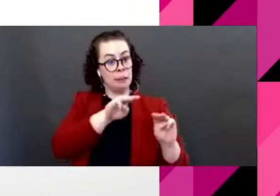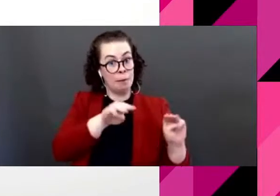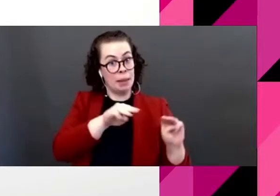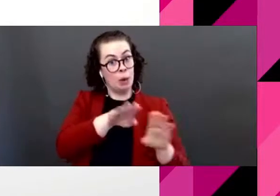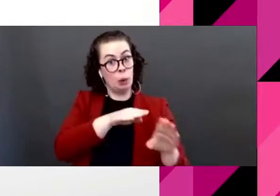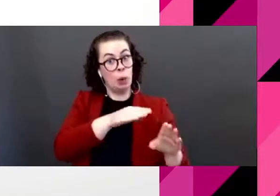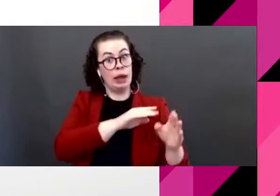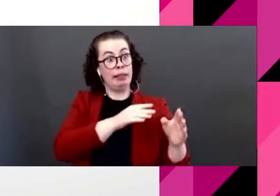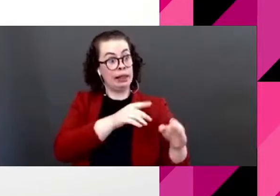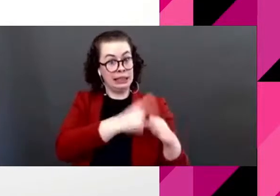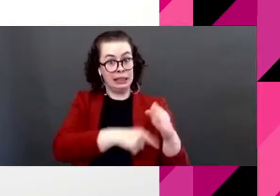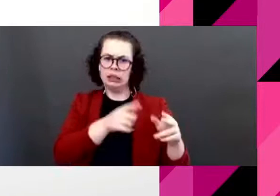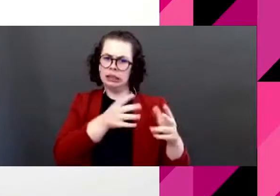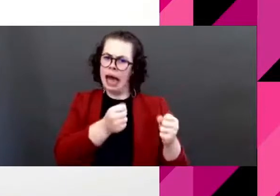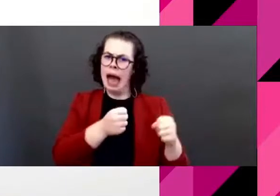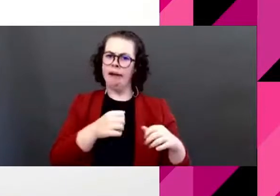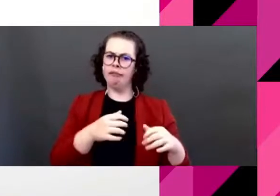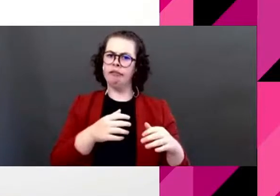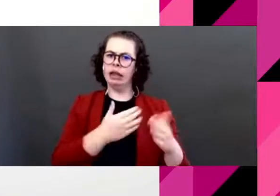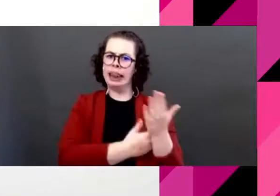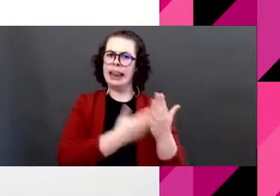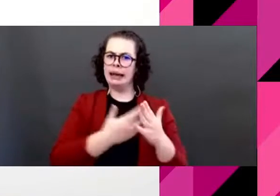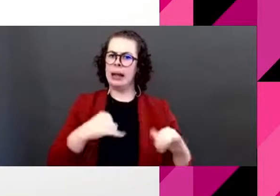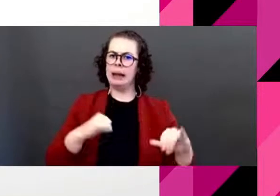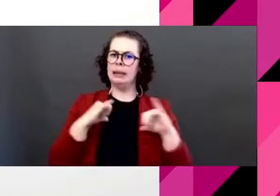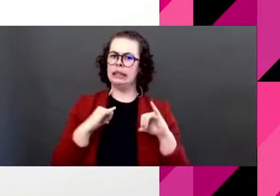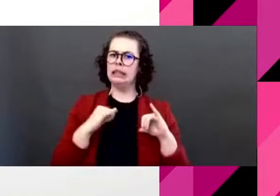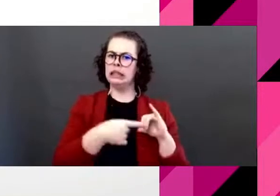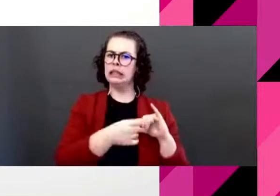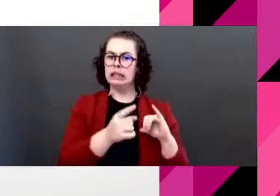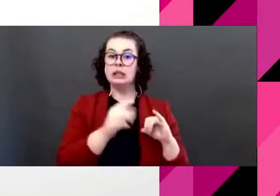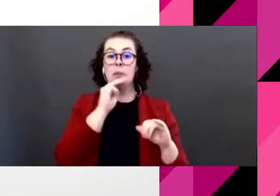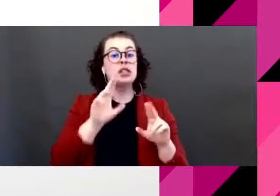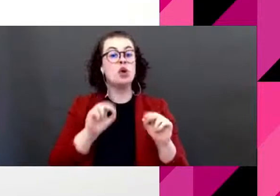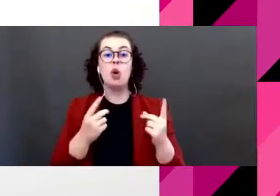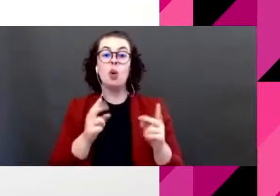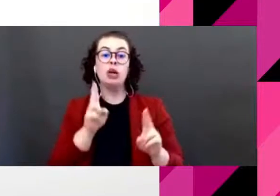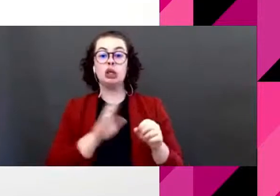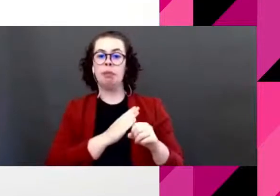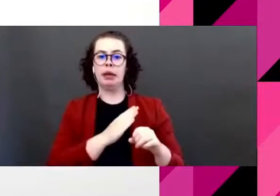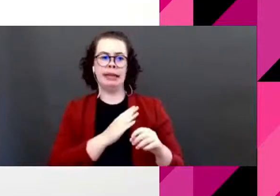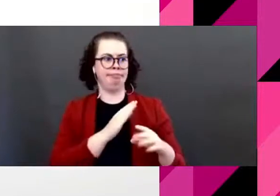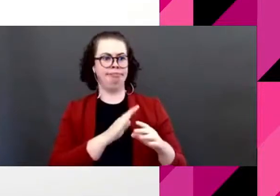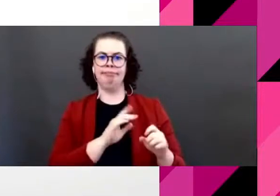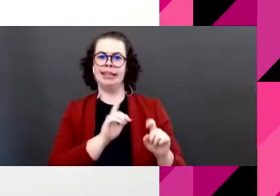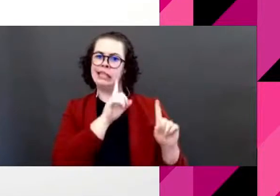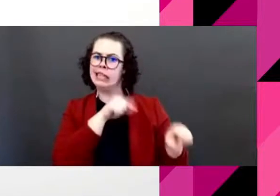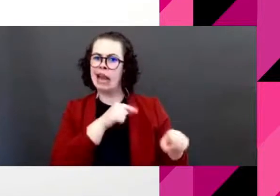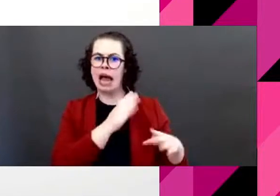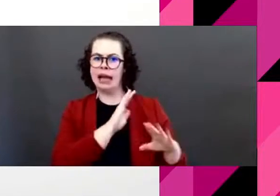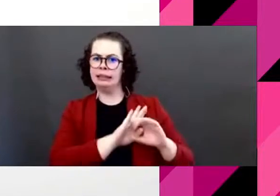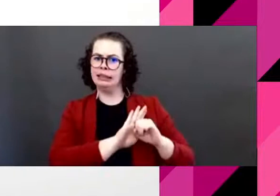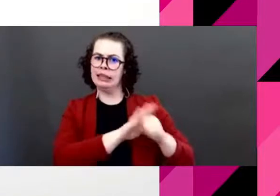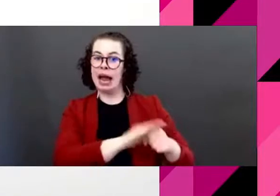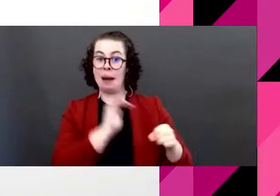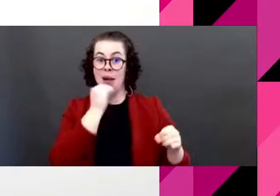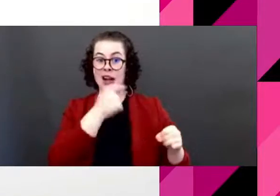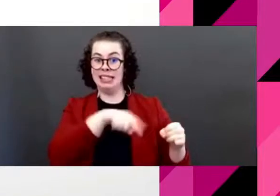legal capacity, and therefore no one shall be denied access to justice on the basis of a